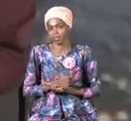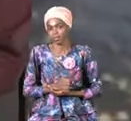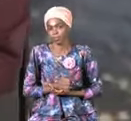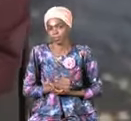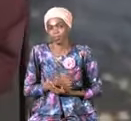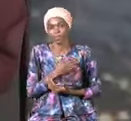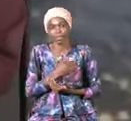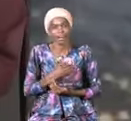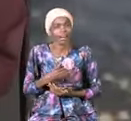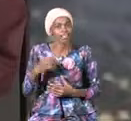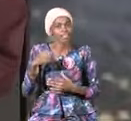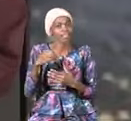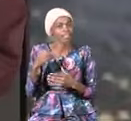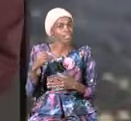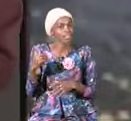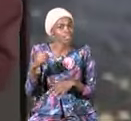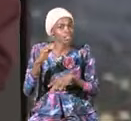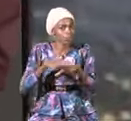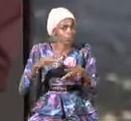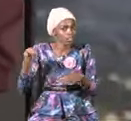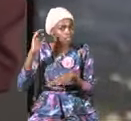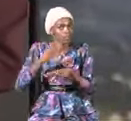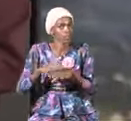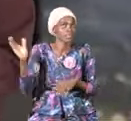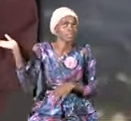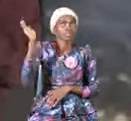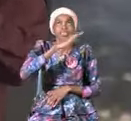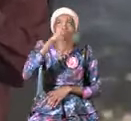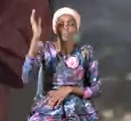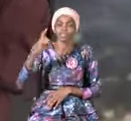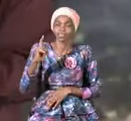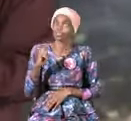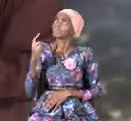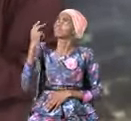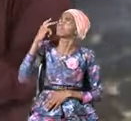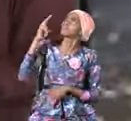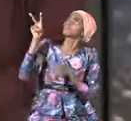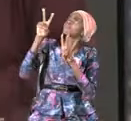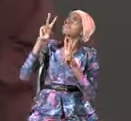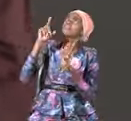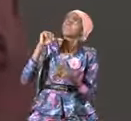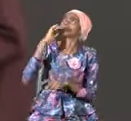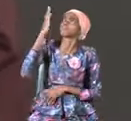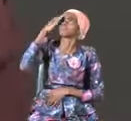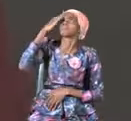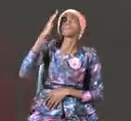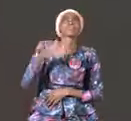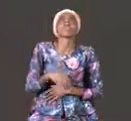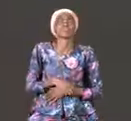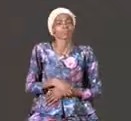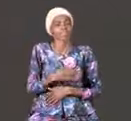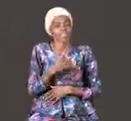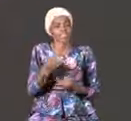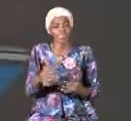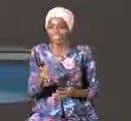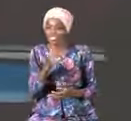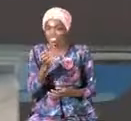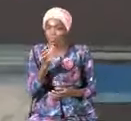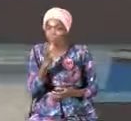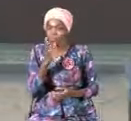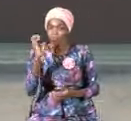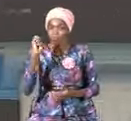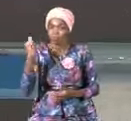been calling from the sky. You looked up, you didn't recognize. Then that mother eagle came back